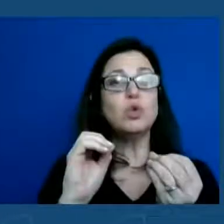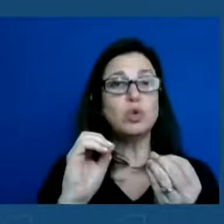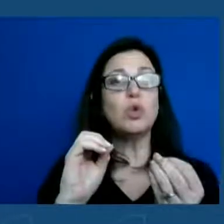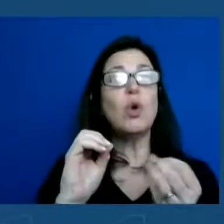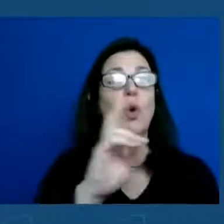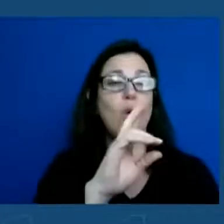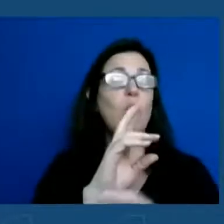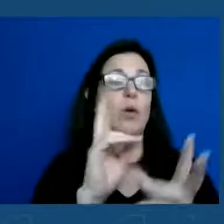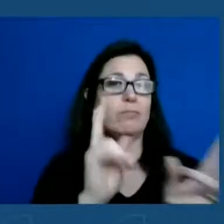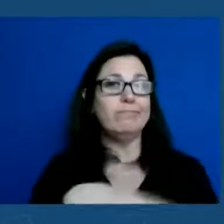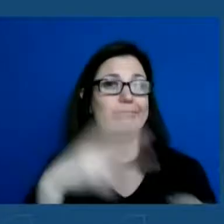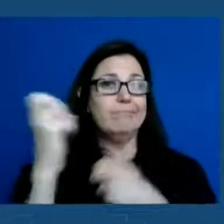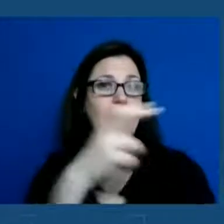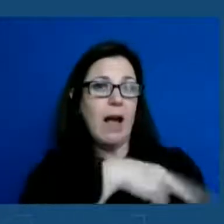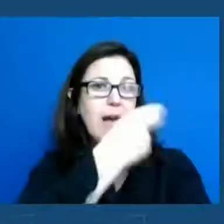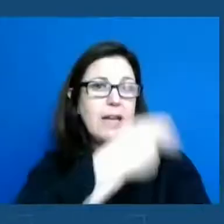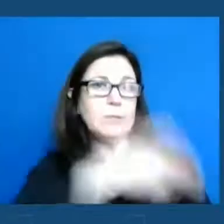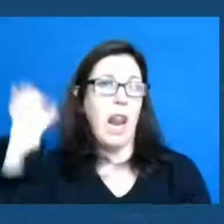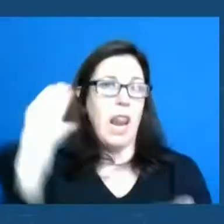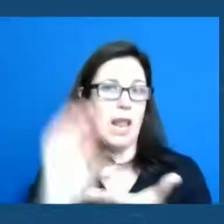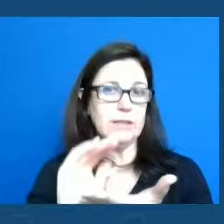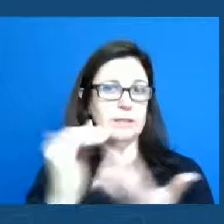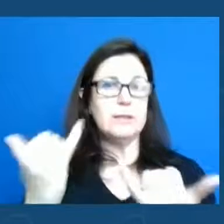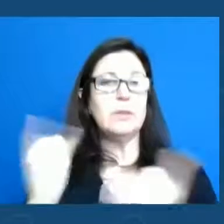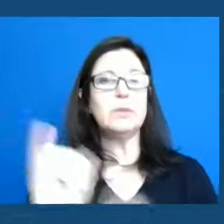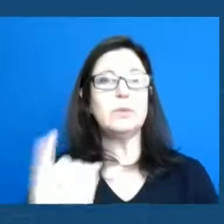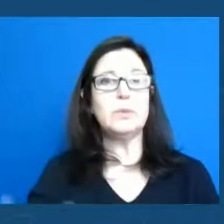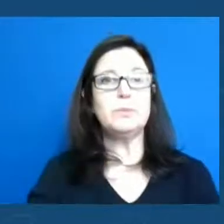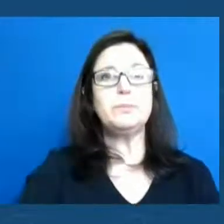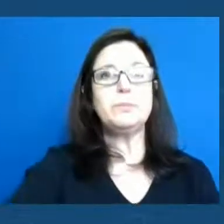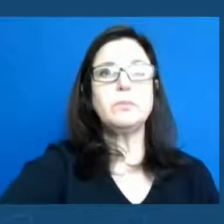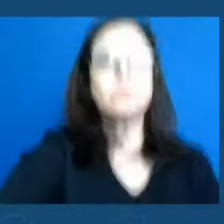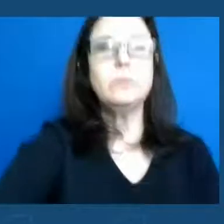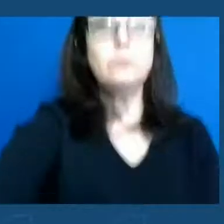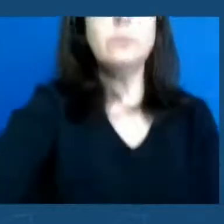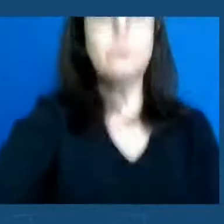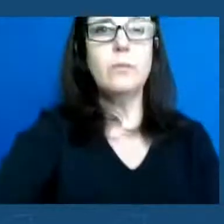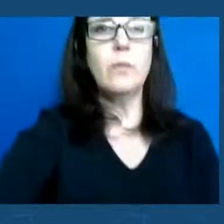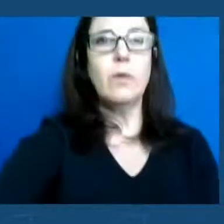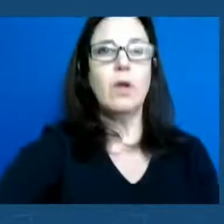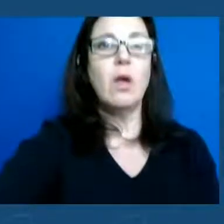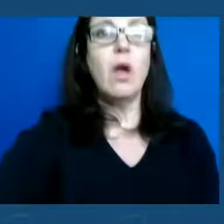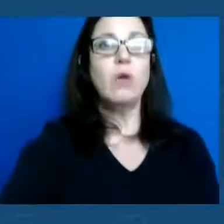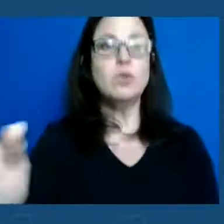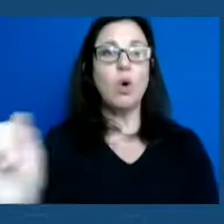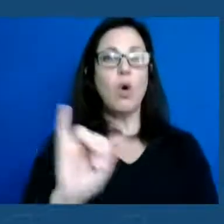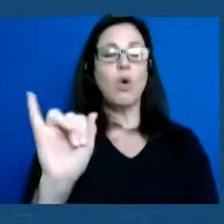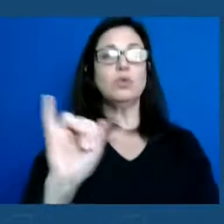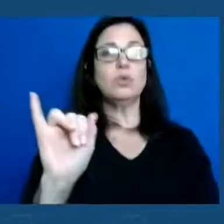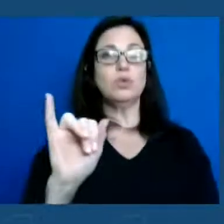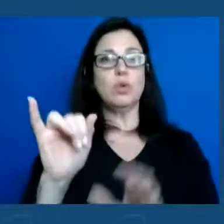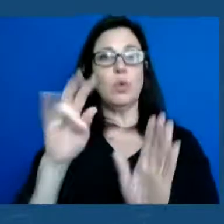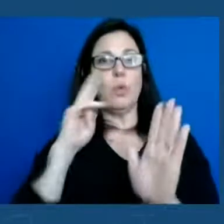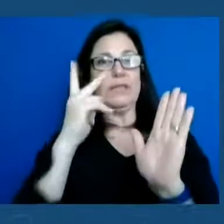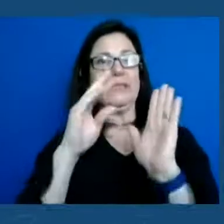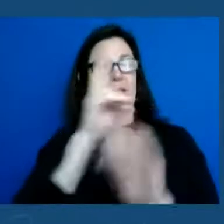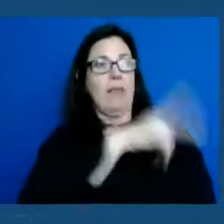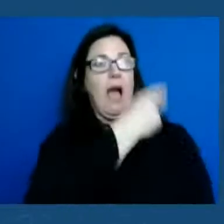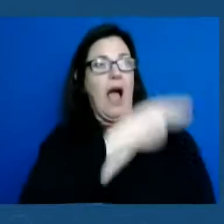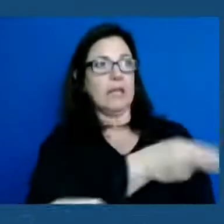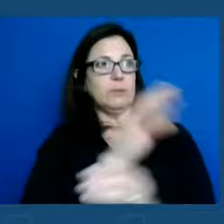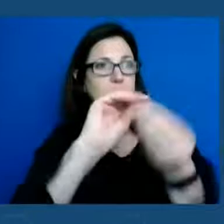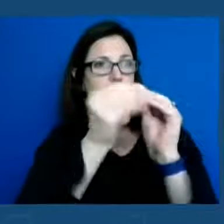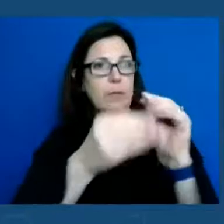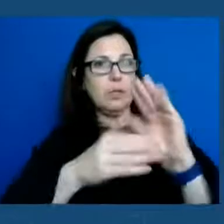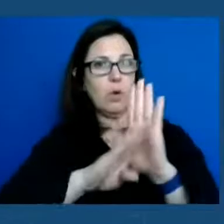down. And also, this is an interesting phenomenon we picked up on early. I was always asking, when we see the hospitalizations going up, are they all hospitalized because